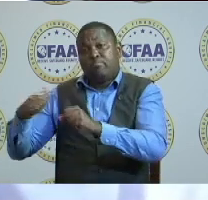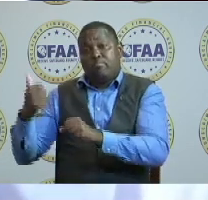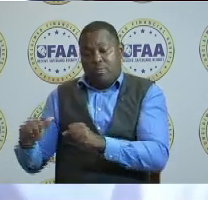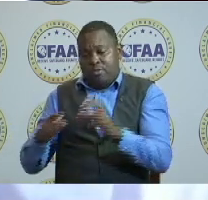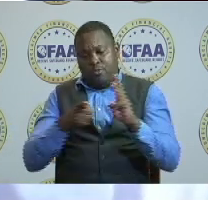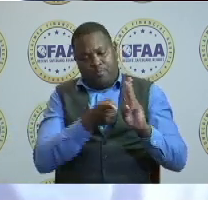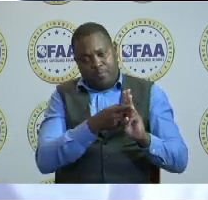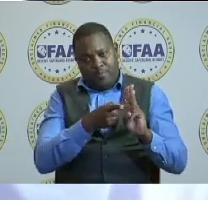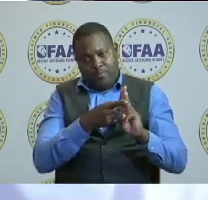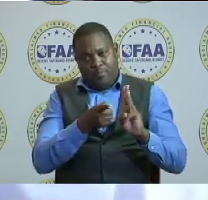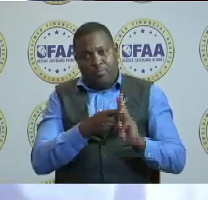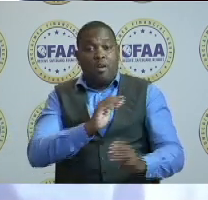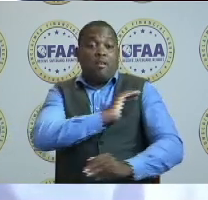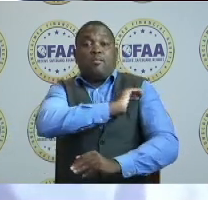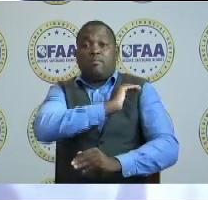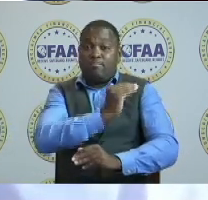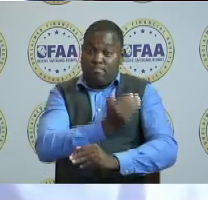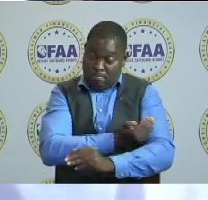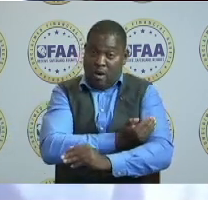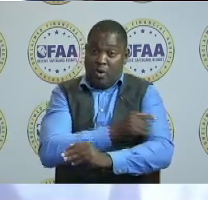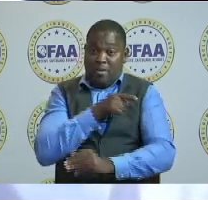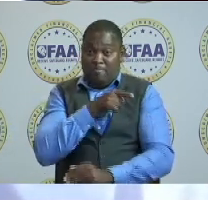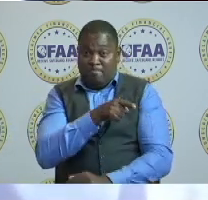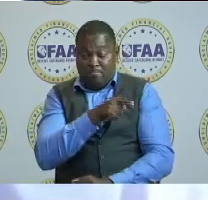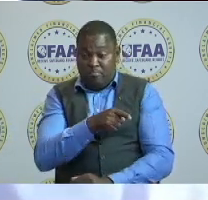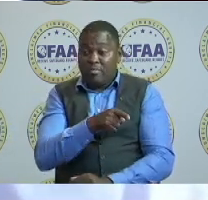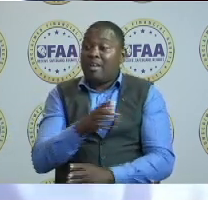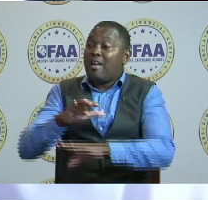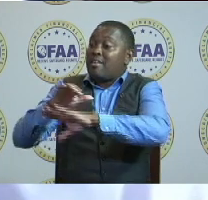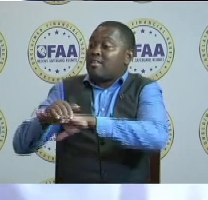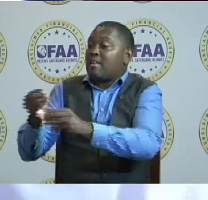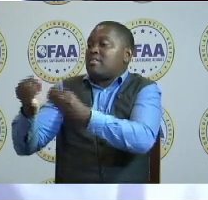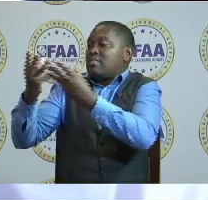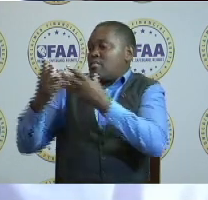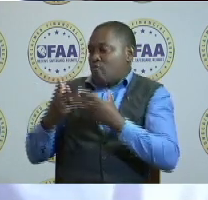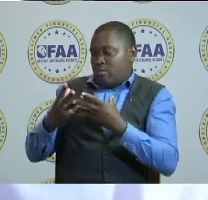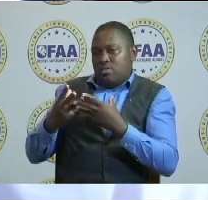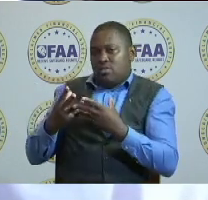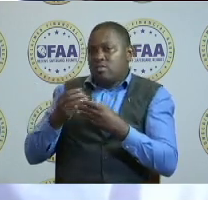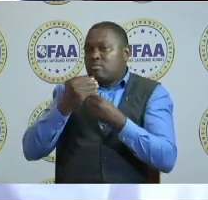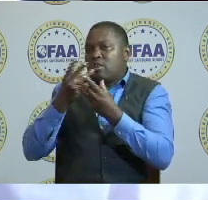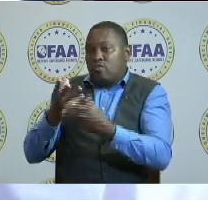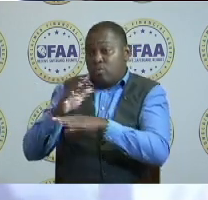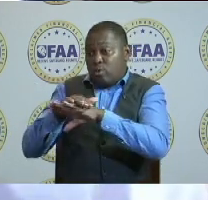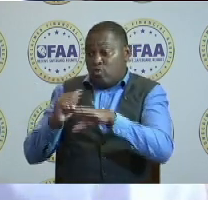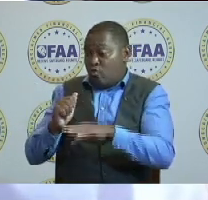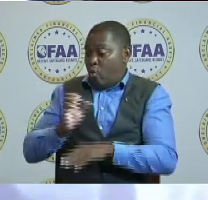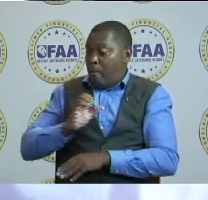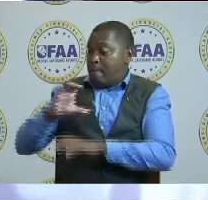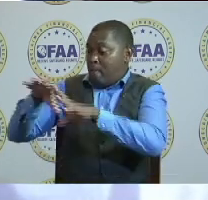three, powers of the authority to require information from the holder of unclaimed financial